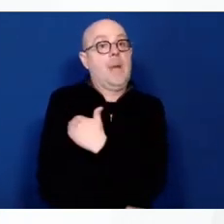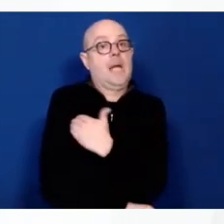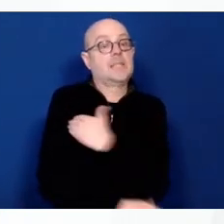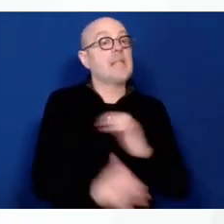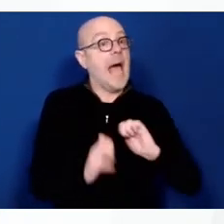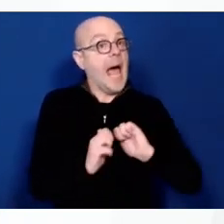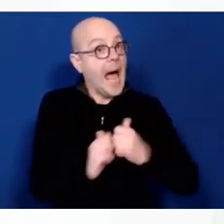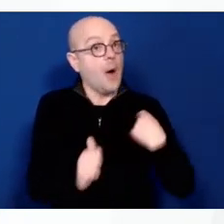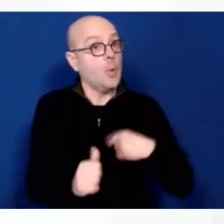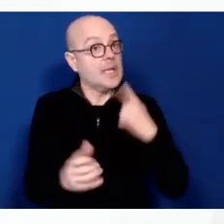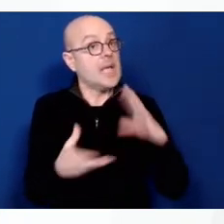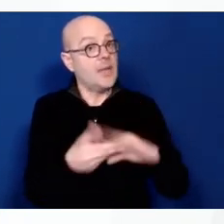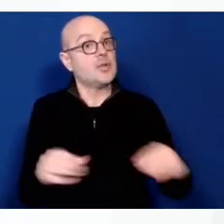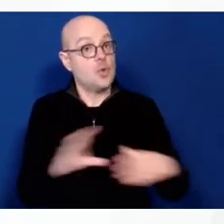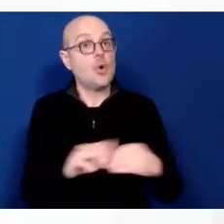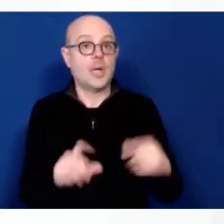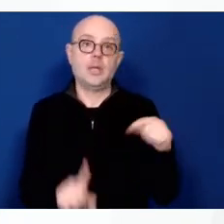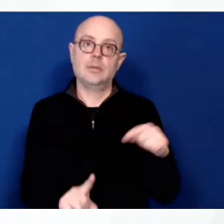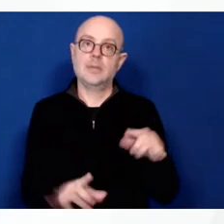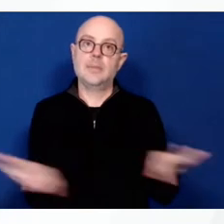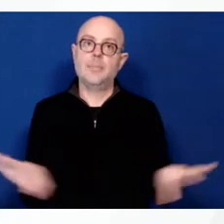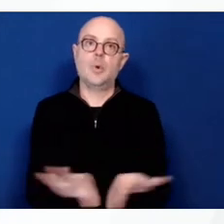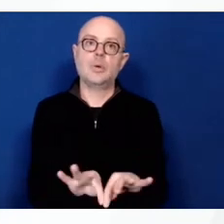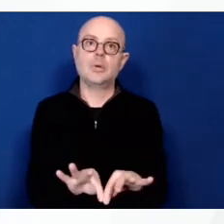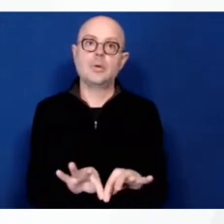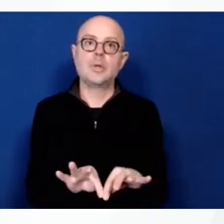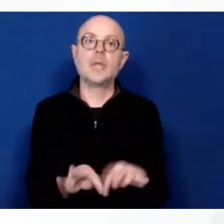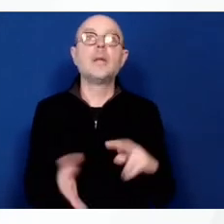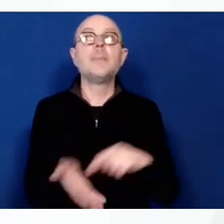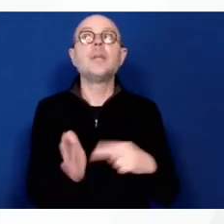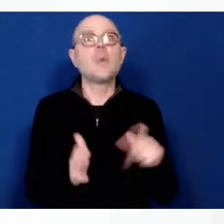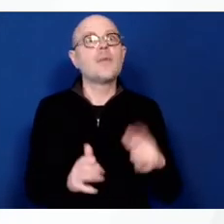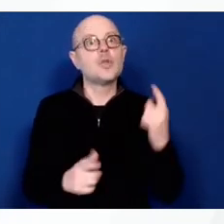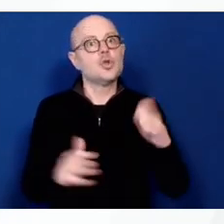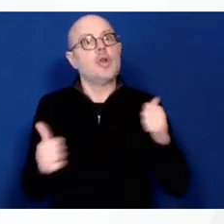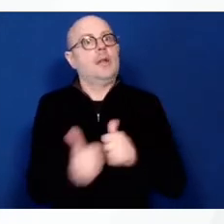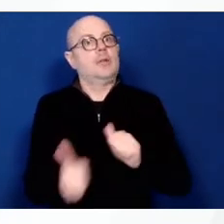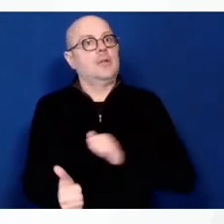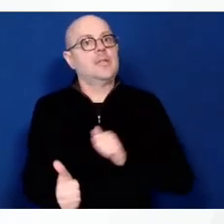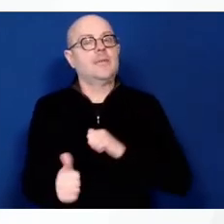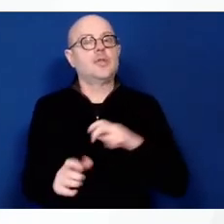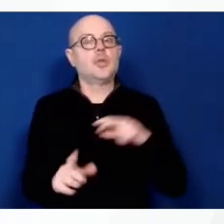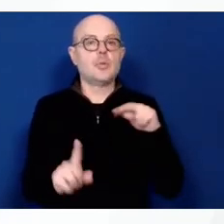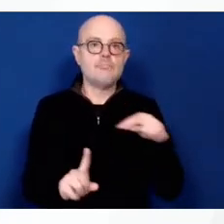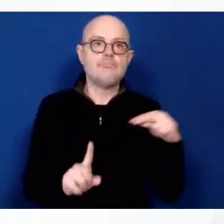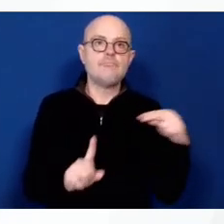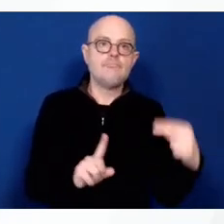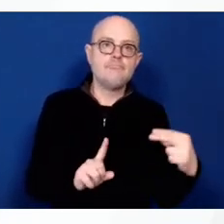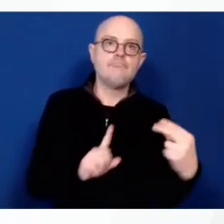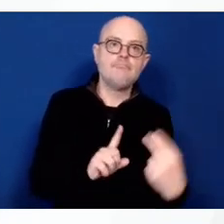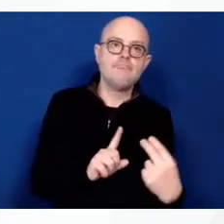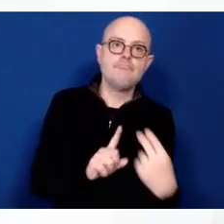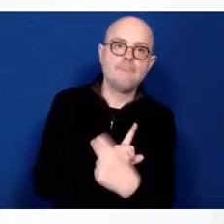matters. It challenges us to revisit familiar stories through different sets of eyes.